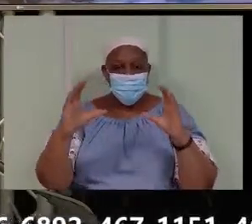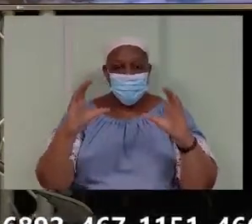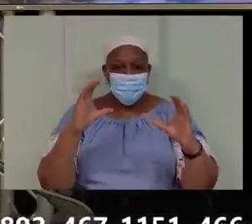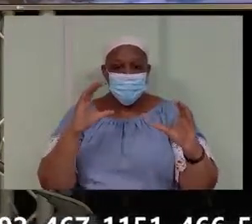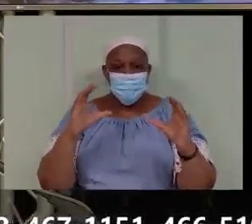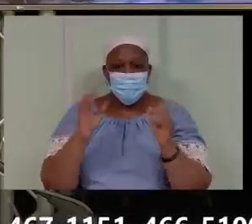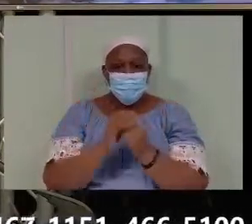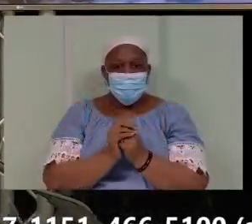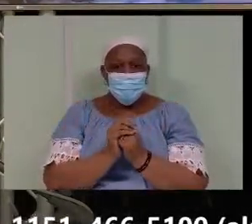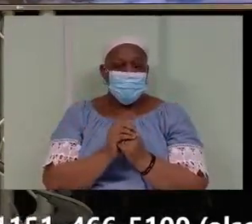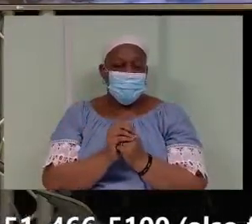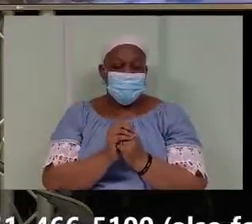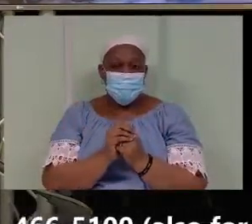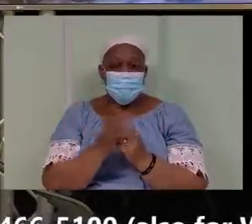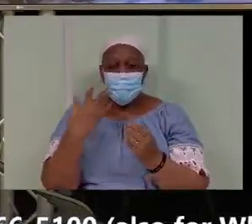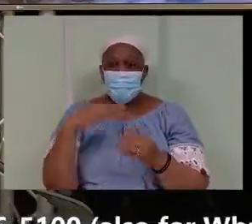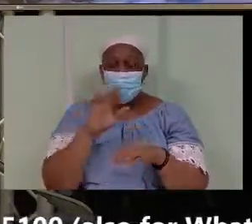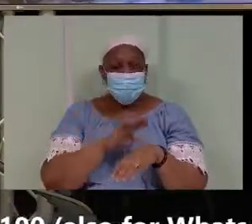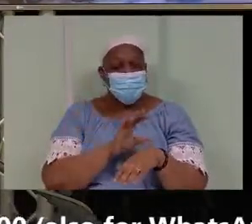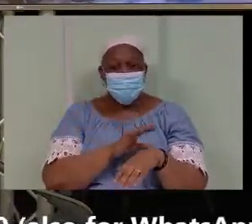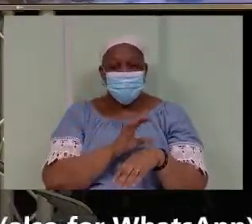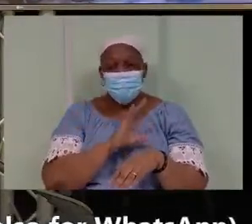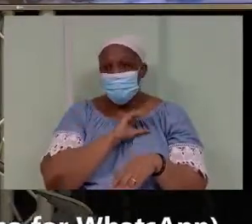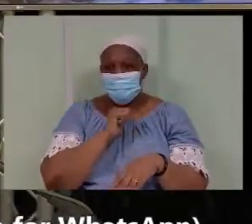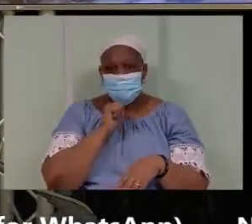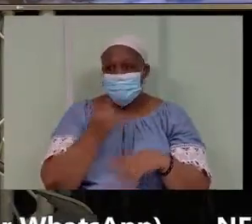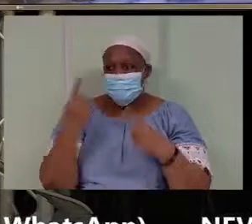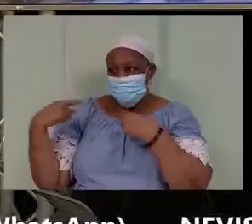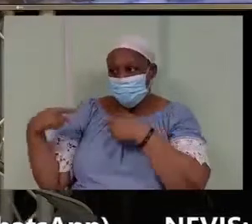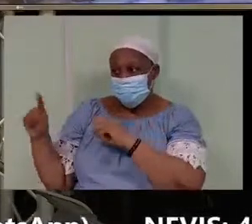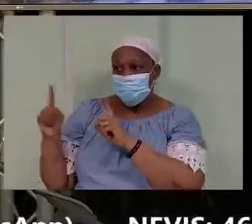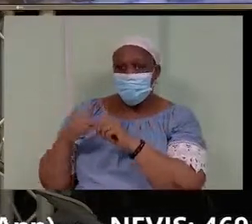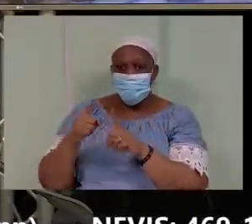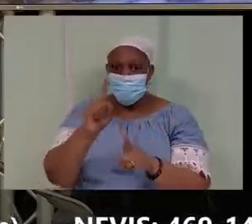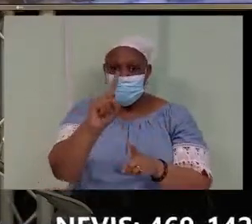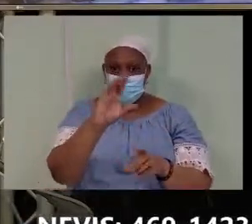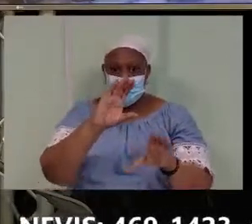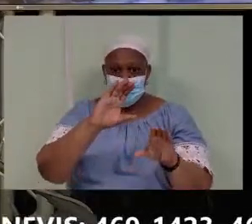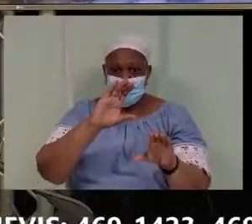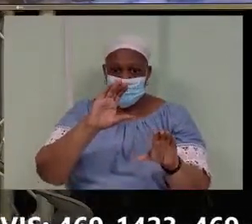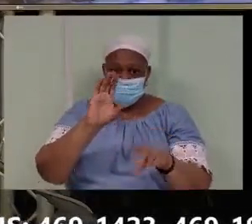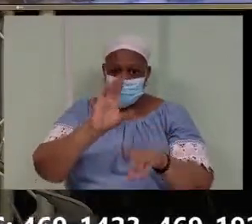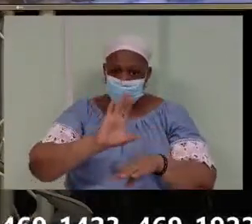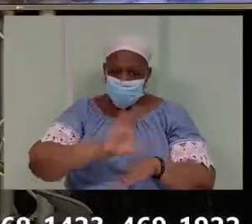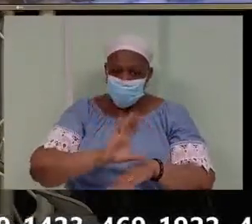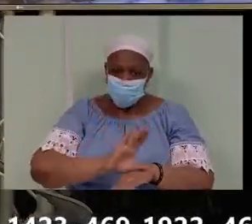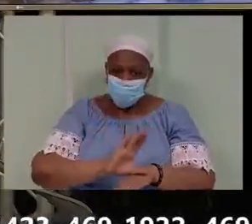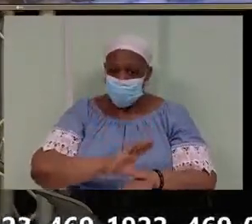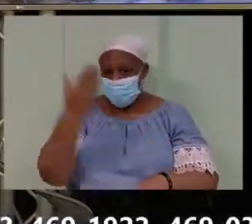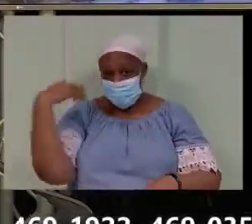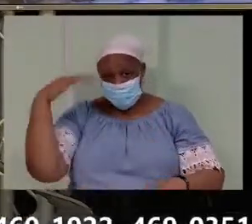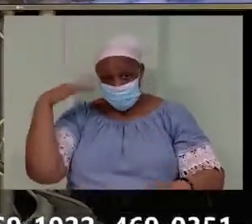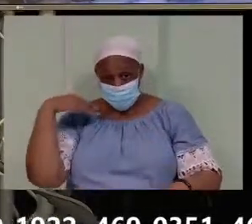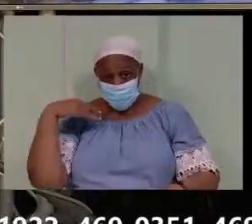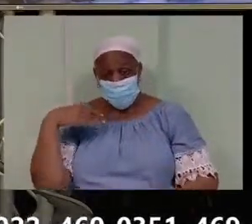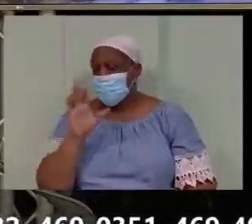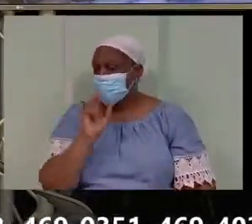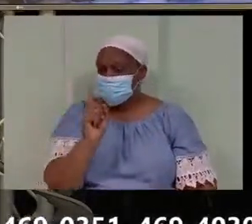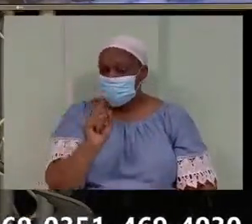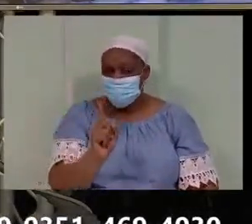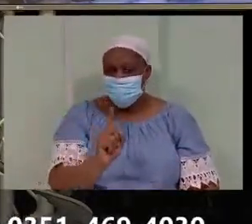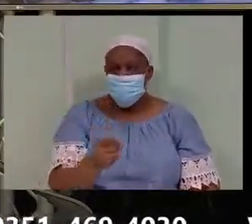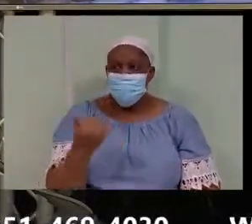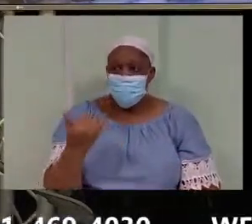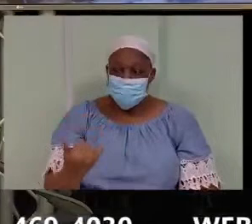address all of the education employees. Those 2 days, 7th and 8th, teachers will be working